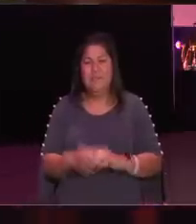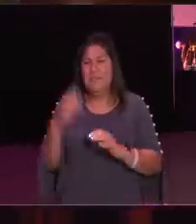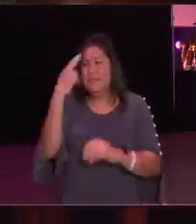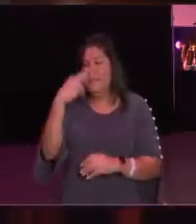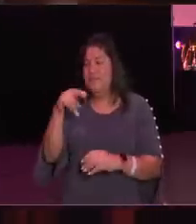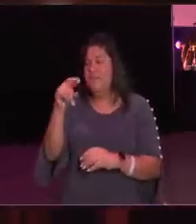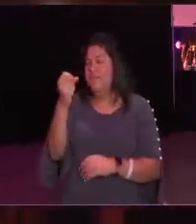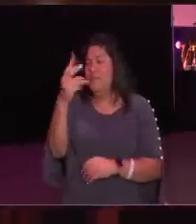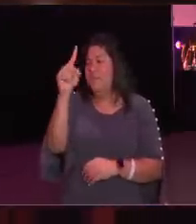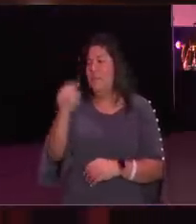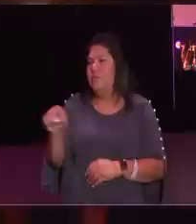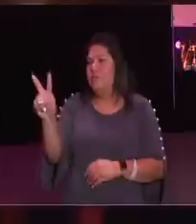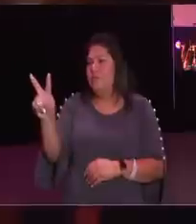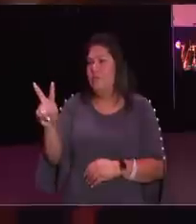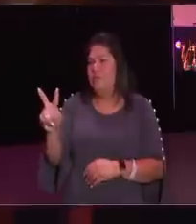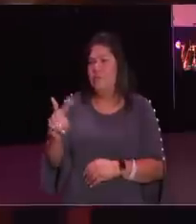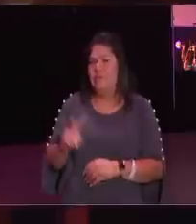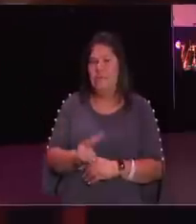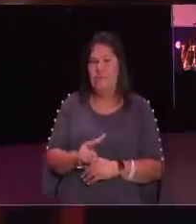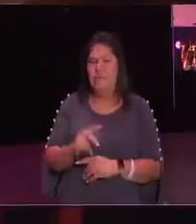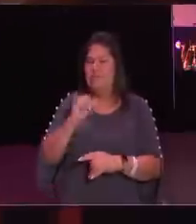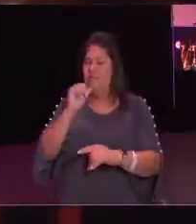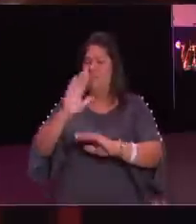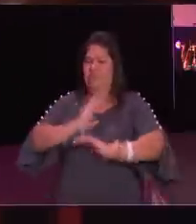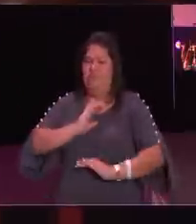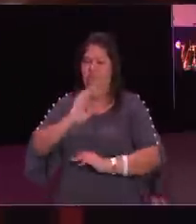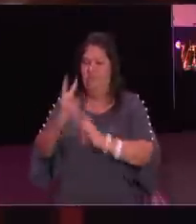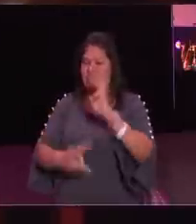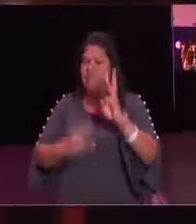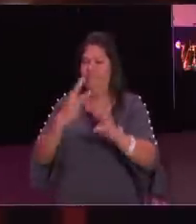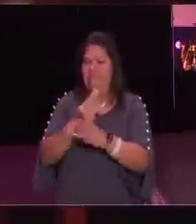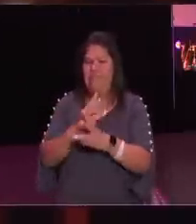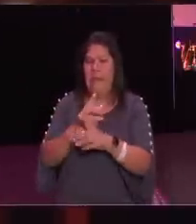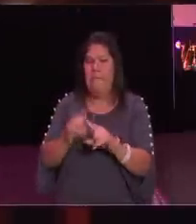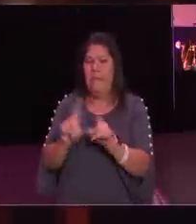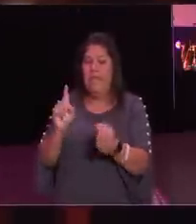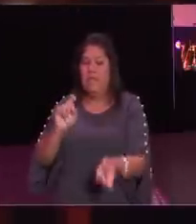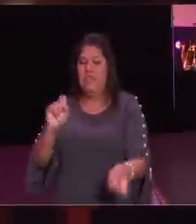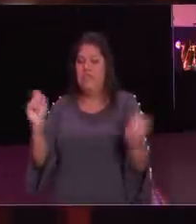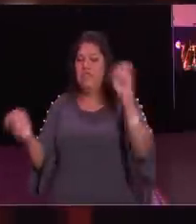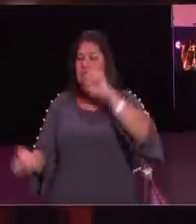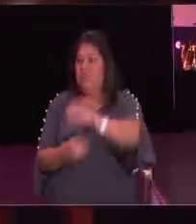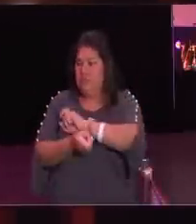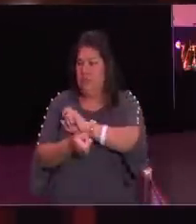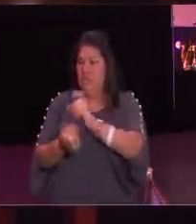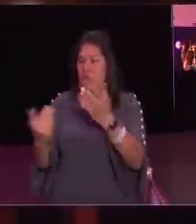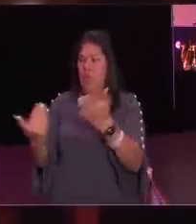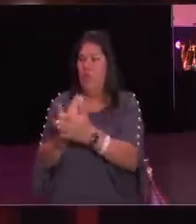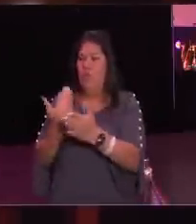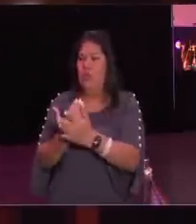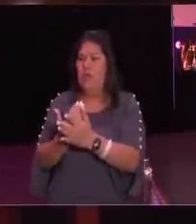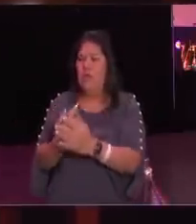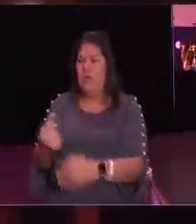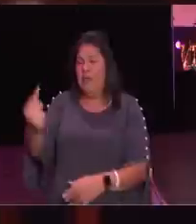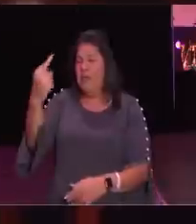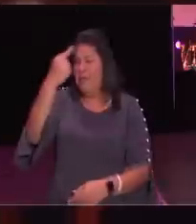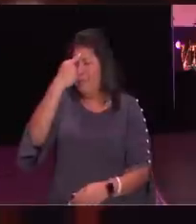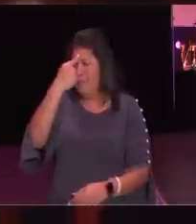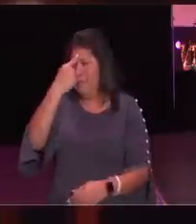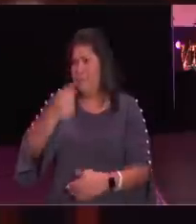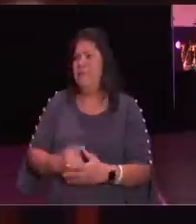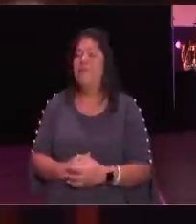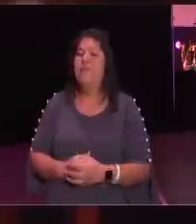Romans 12 and 2 says, and don't be conformed to this world, but be transformed by the renewing of your mind.